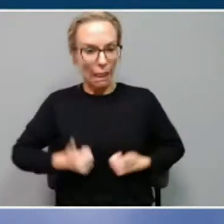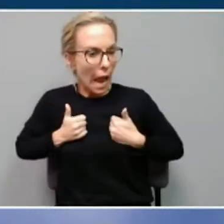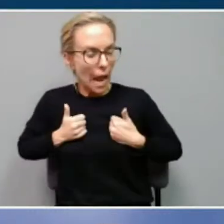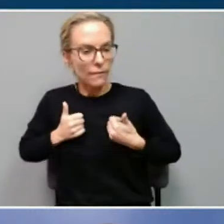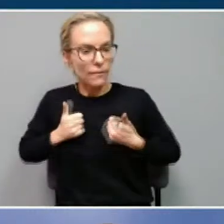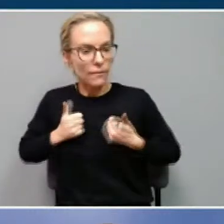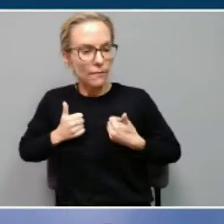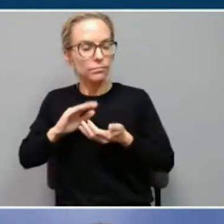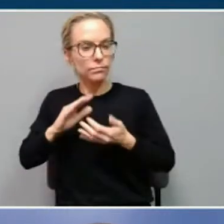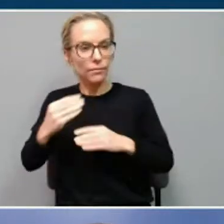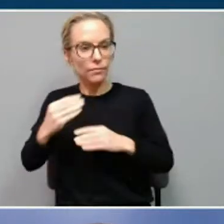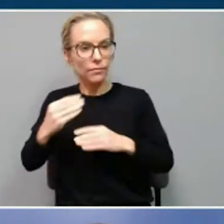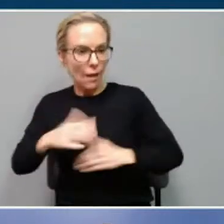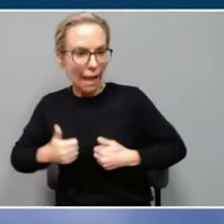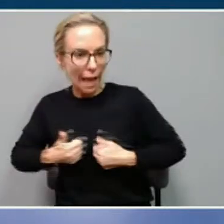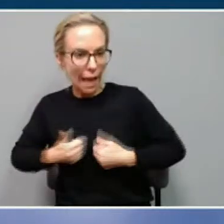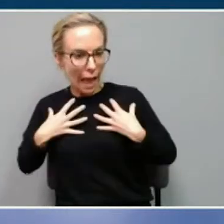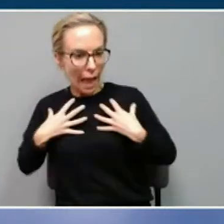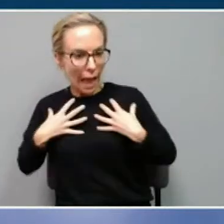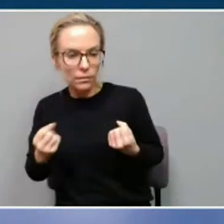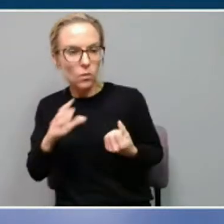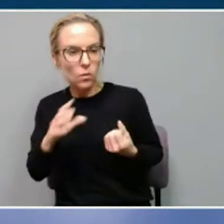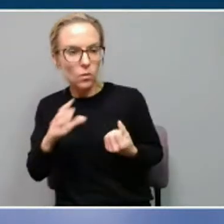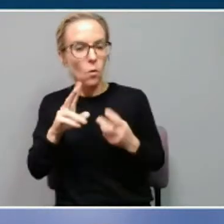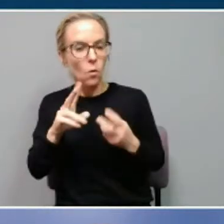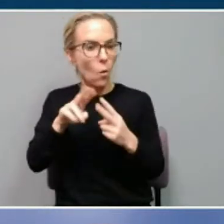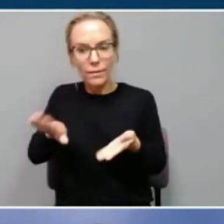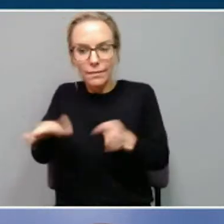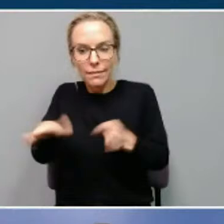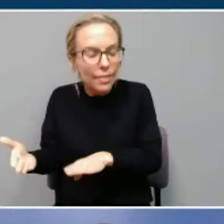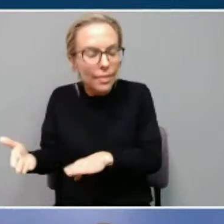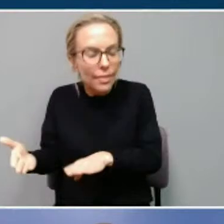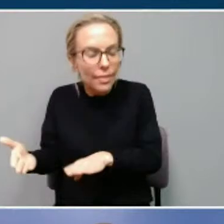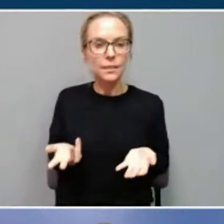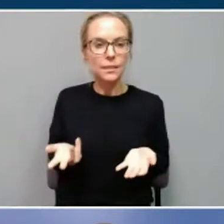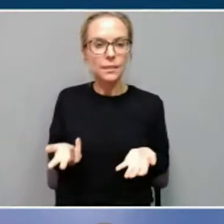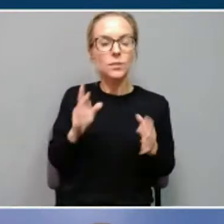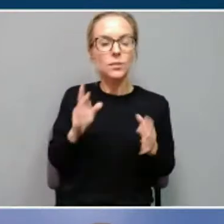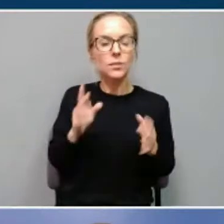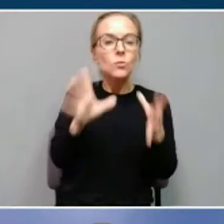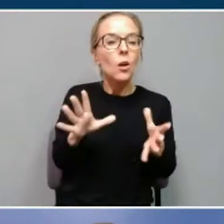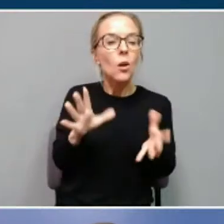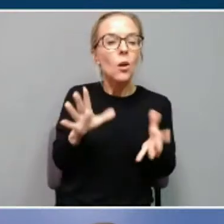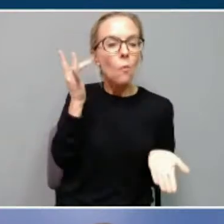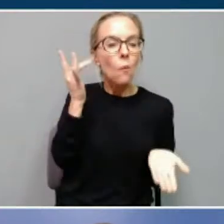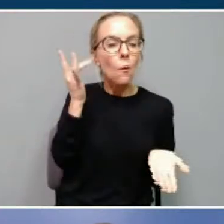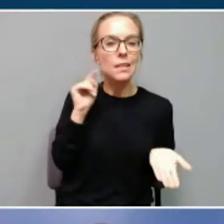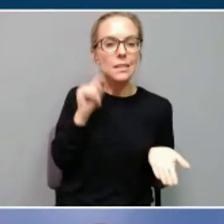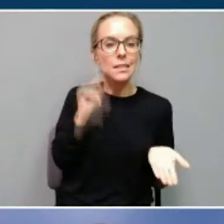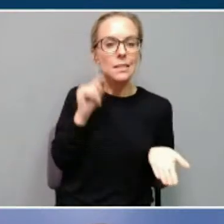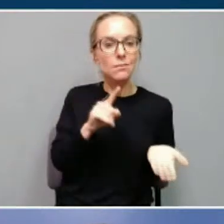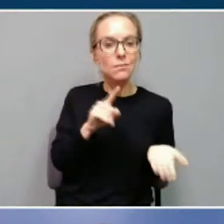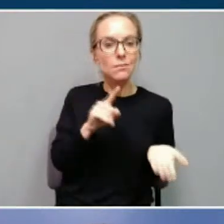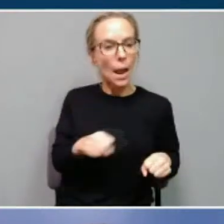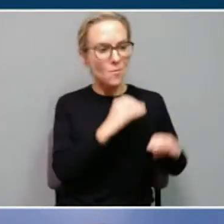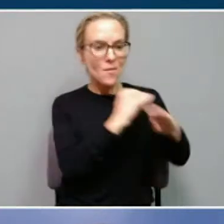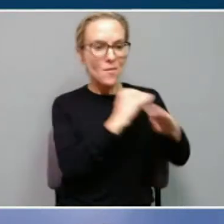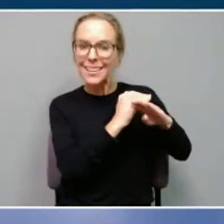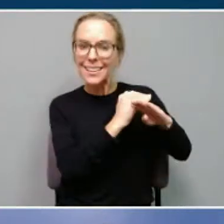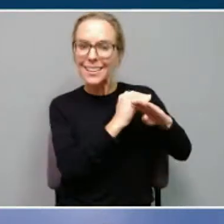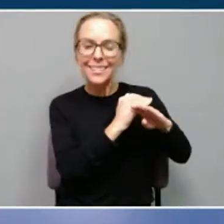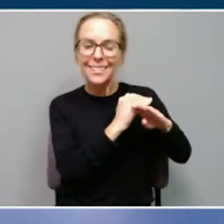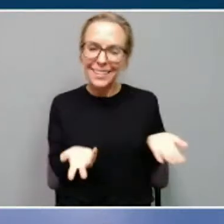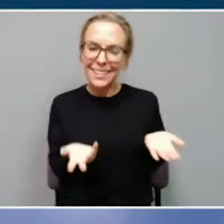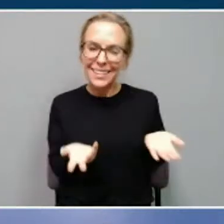Remember, that comes several weeks after. But it's also tragic because this is preventable. This is the one time